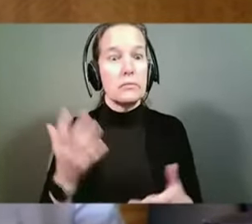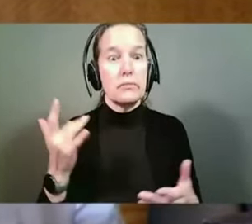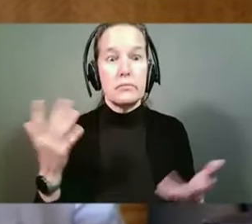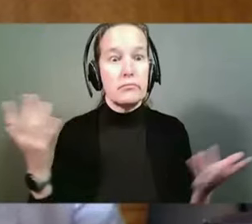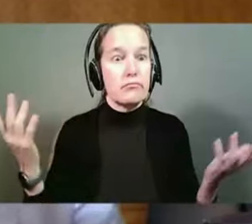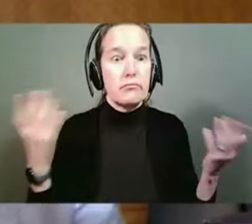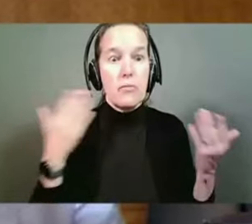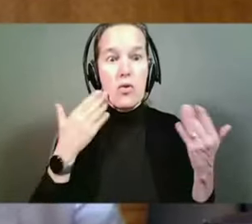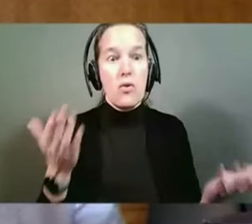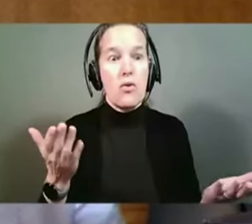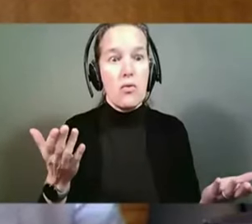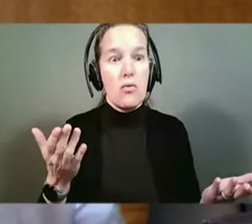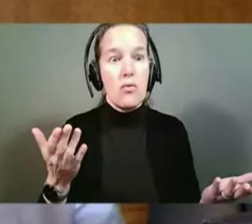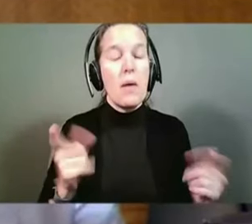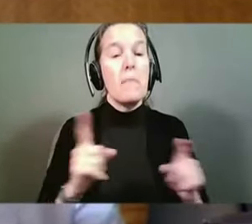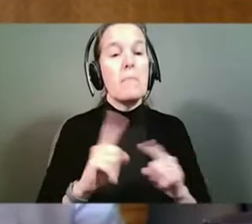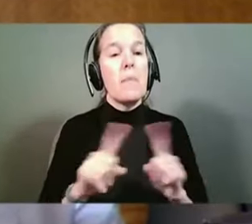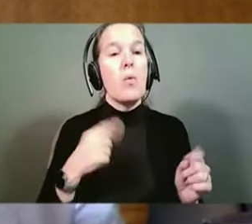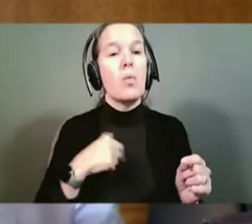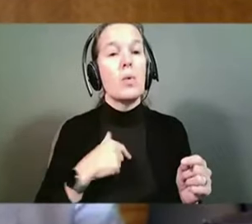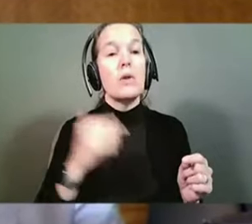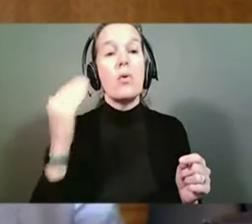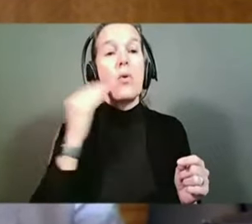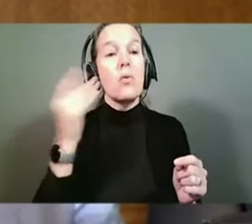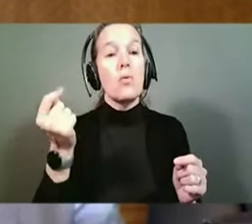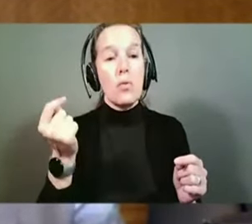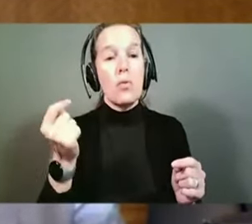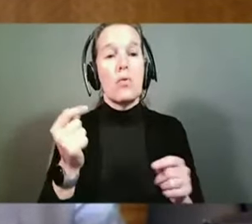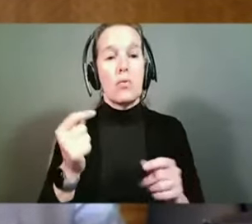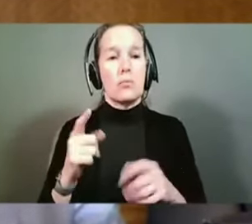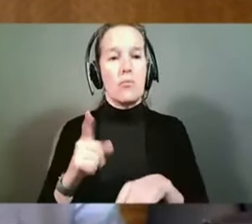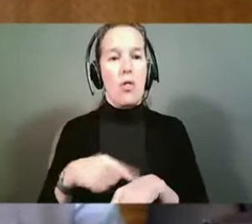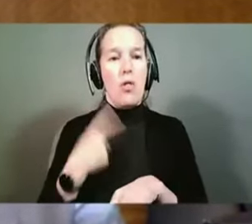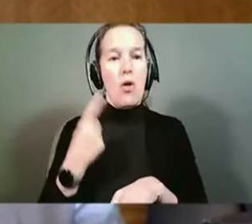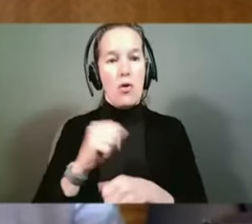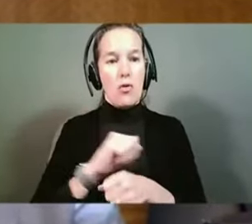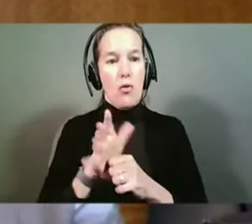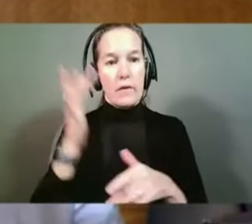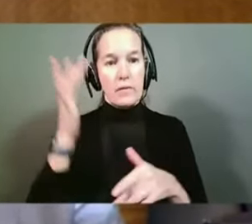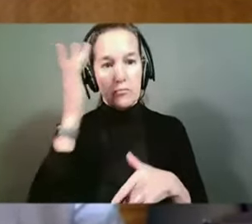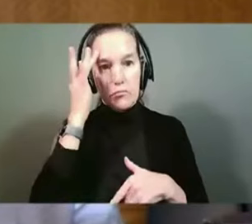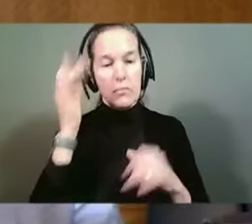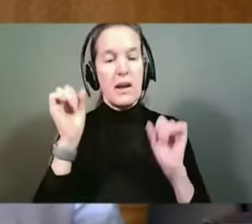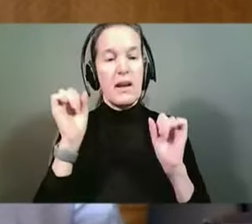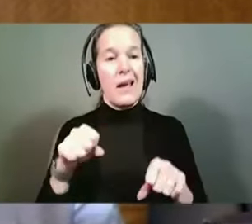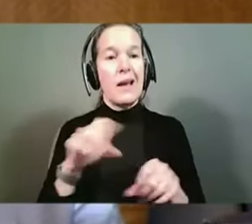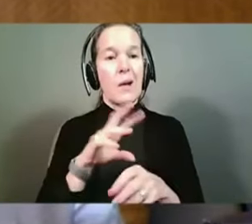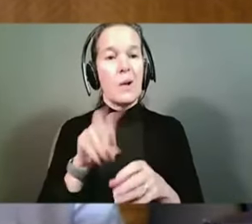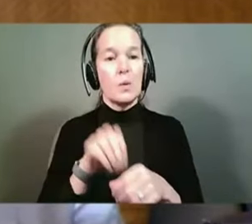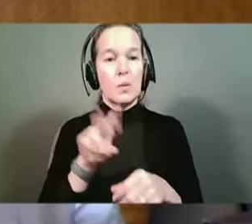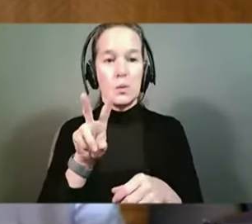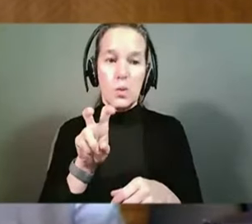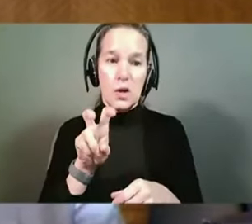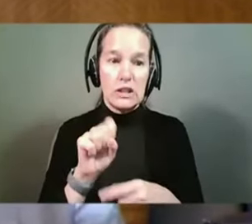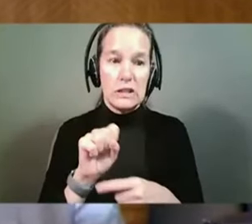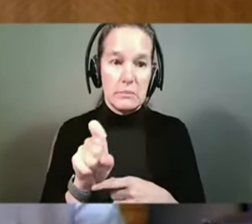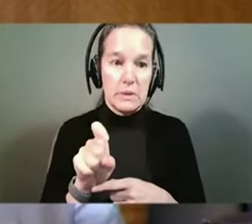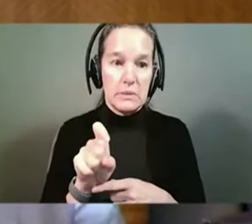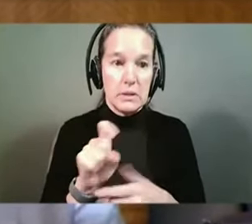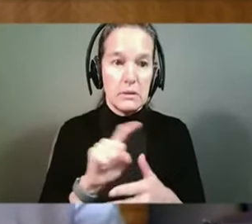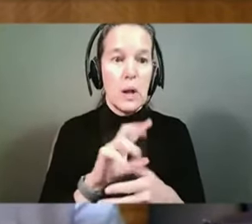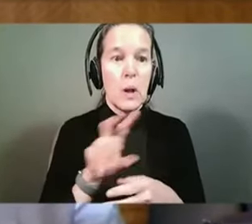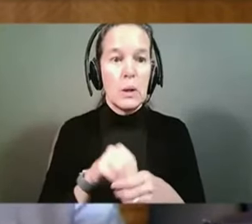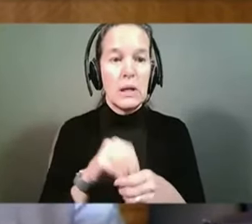know. We know that long COVID can include more than 200 symptoms, including serious cognitive